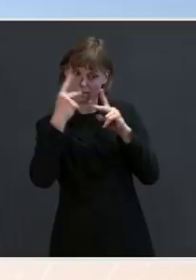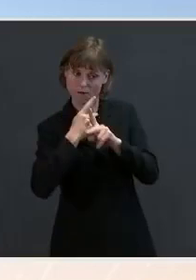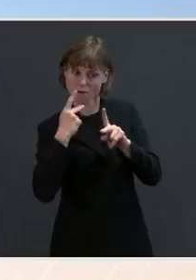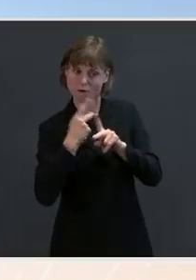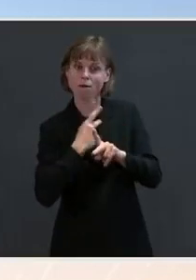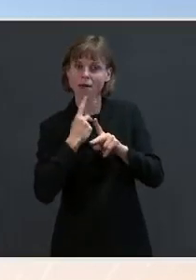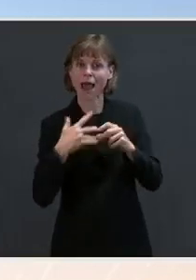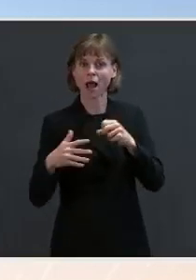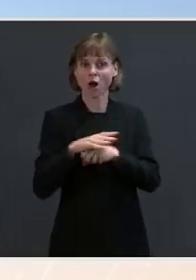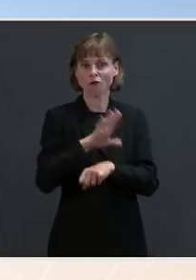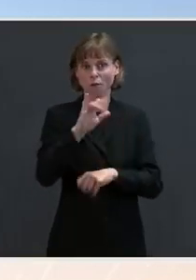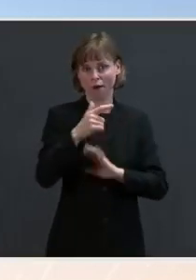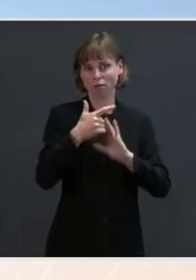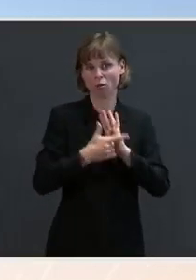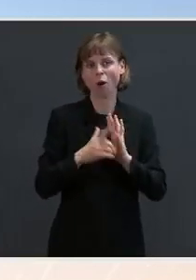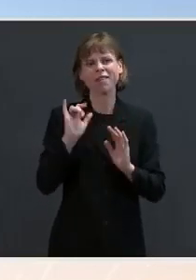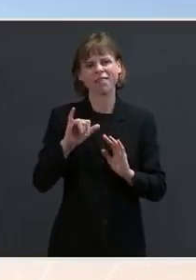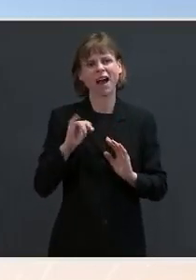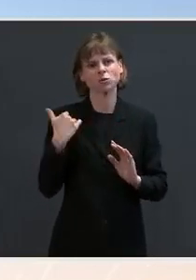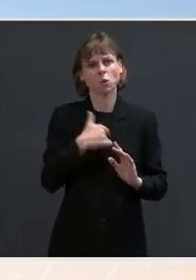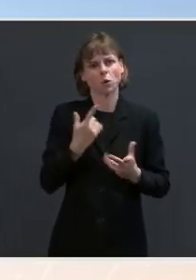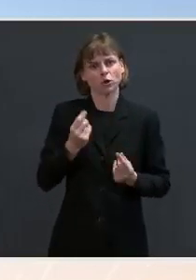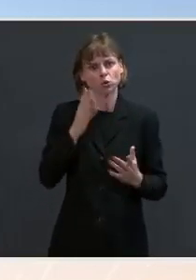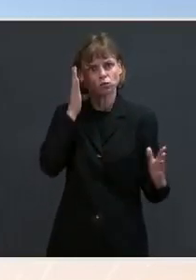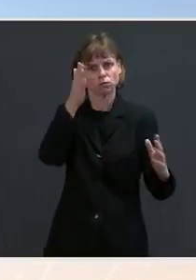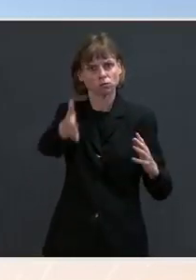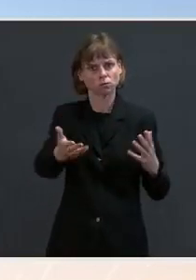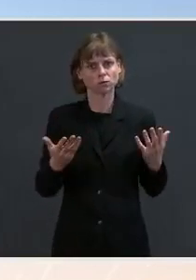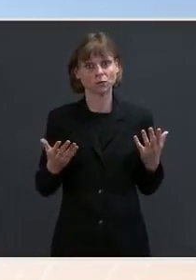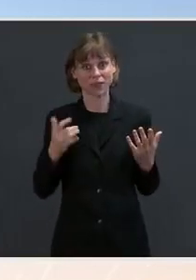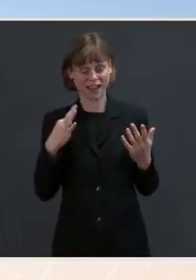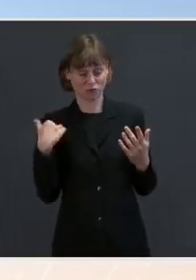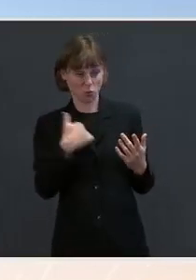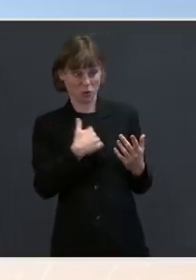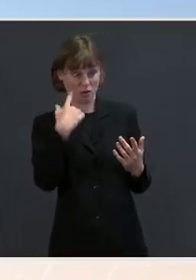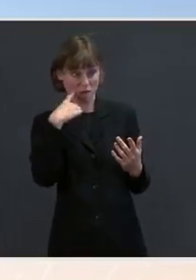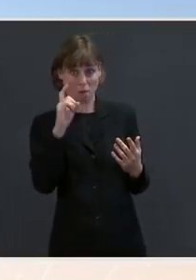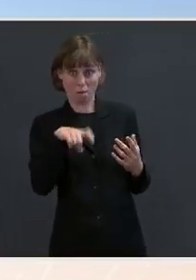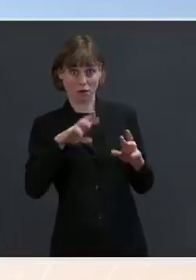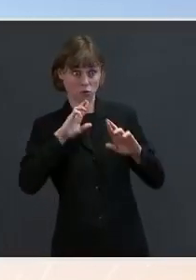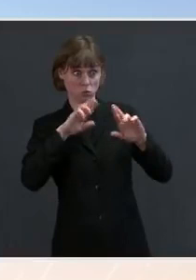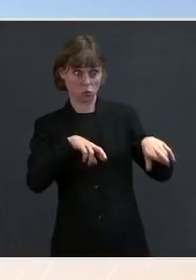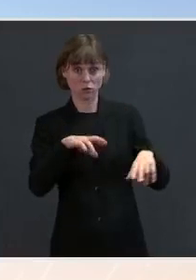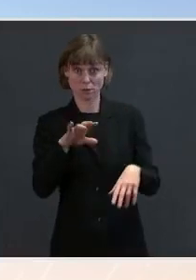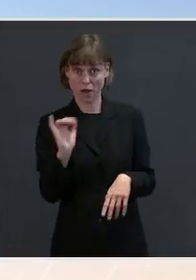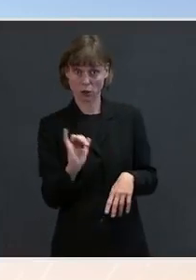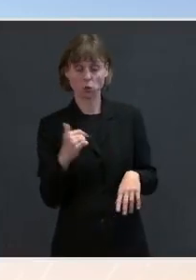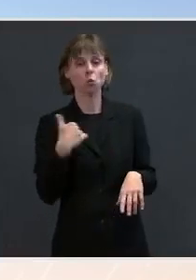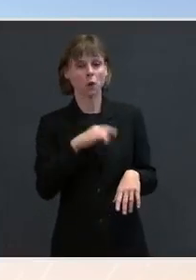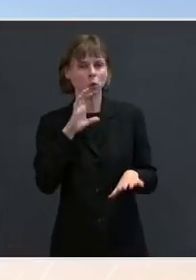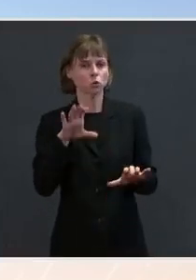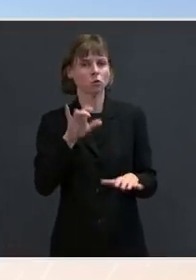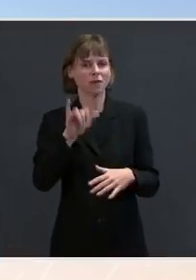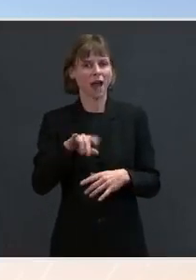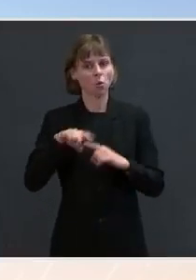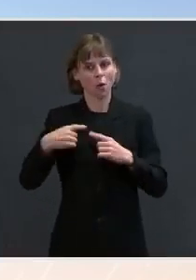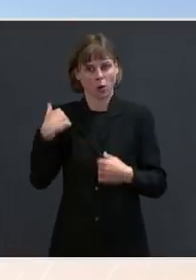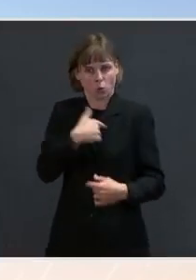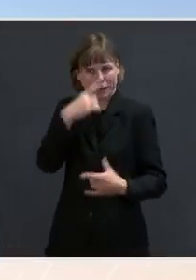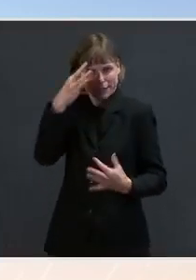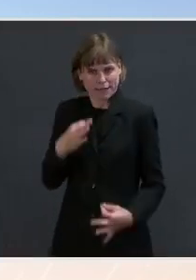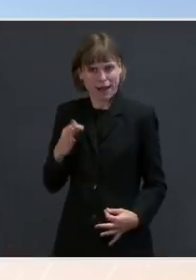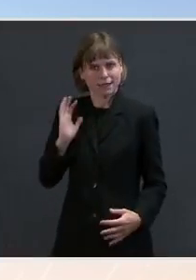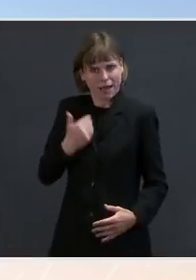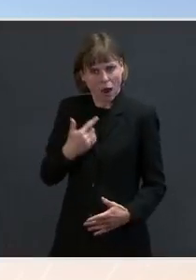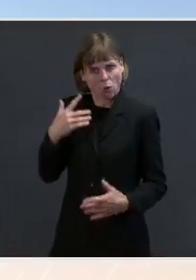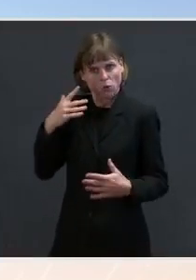moving forward. If we assess a further response is warranted, we will take action again in a manner and time of our choosing, and we reserve that option. The